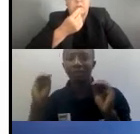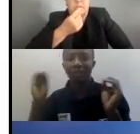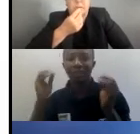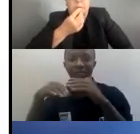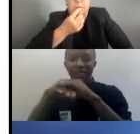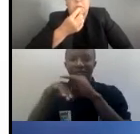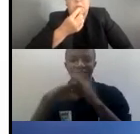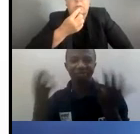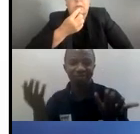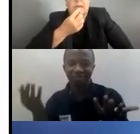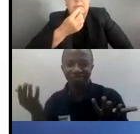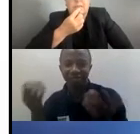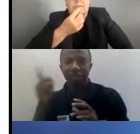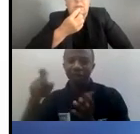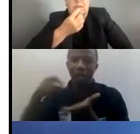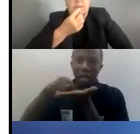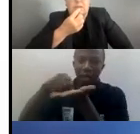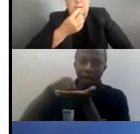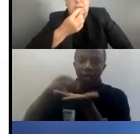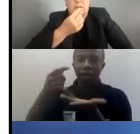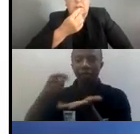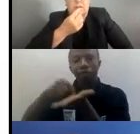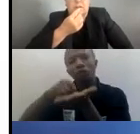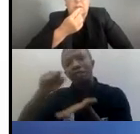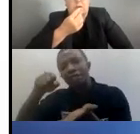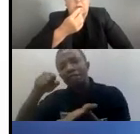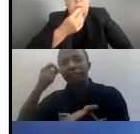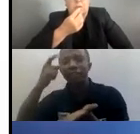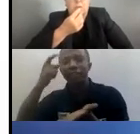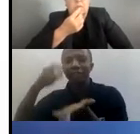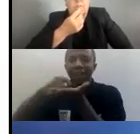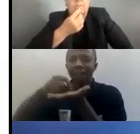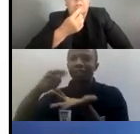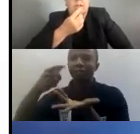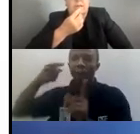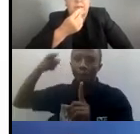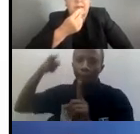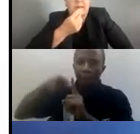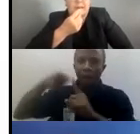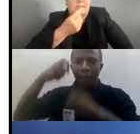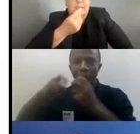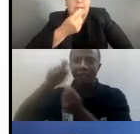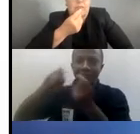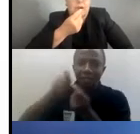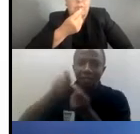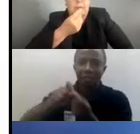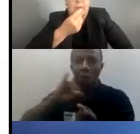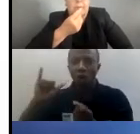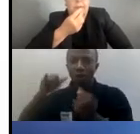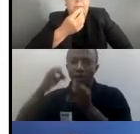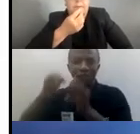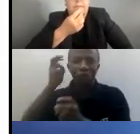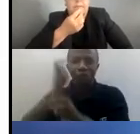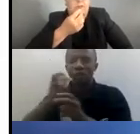So deaf people enter the system, the hospital, and they write on pen